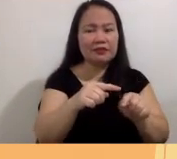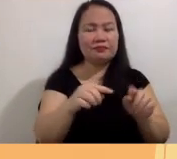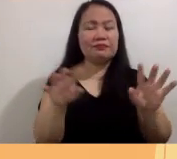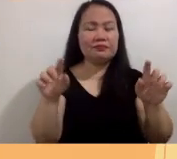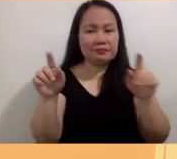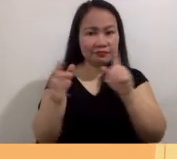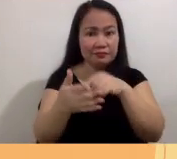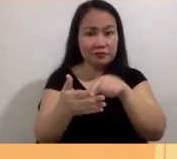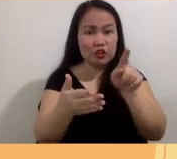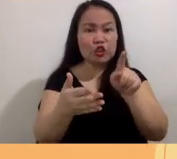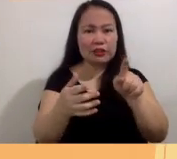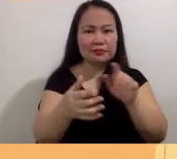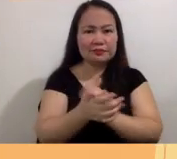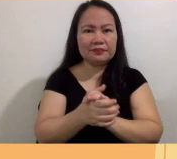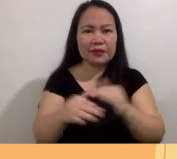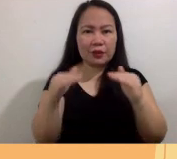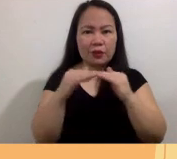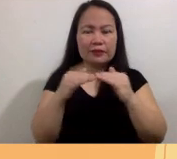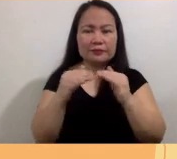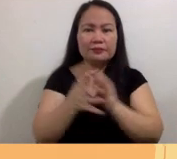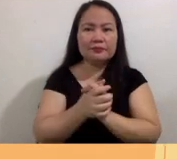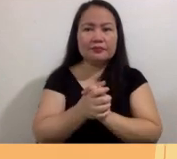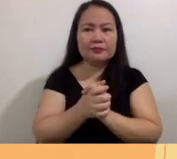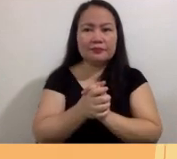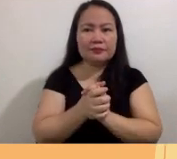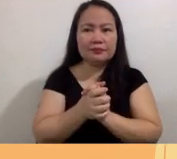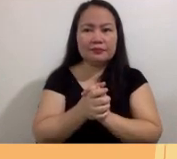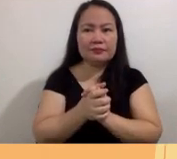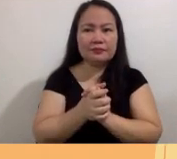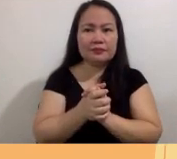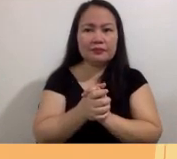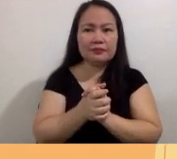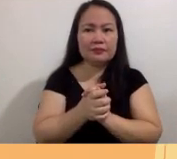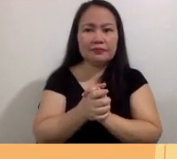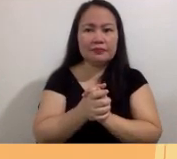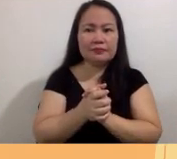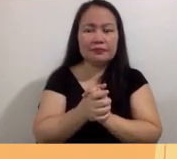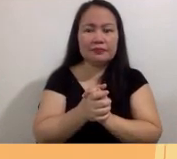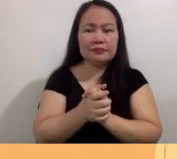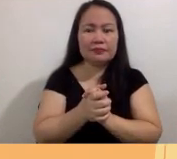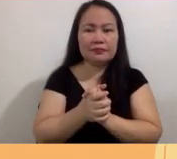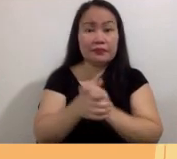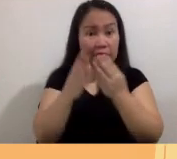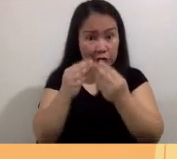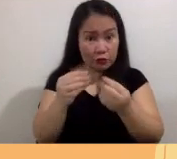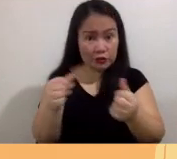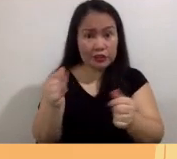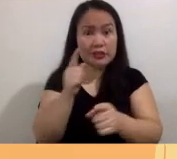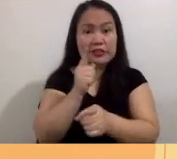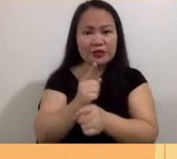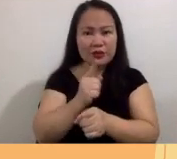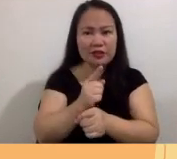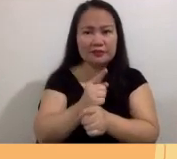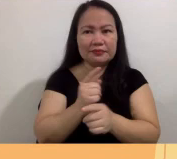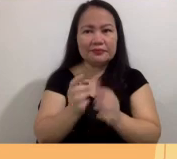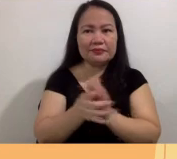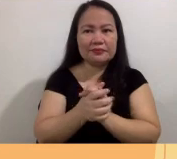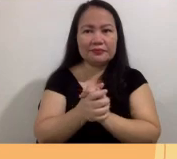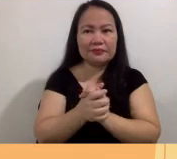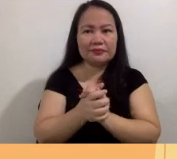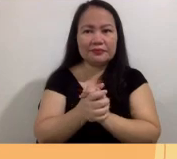is 40. And they are equal. So, our solution is correct.